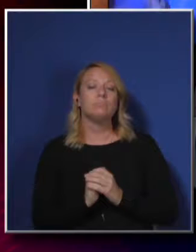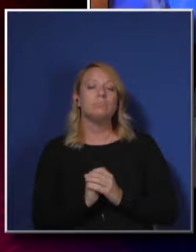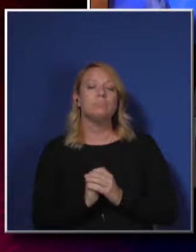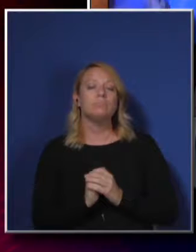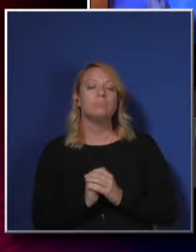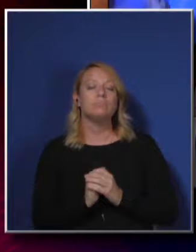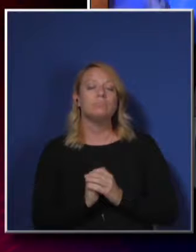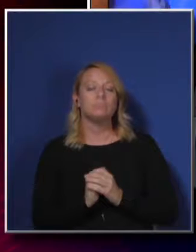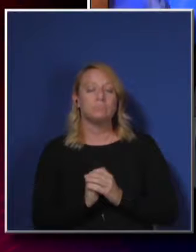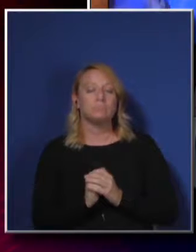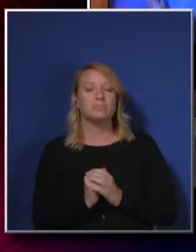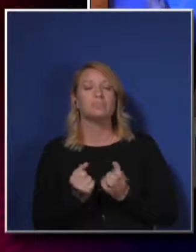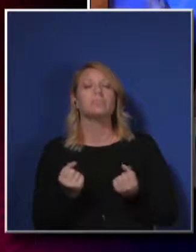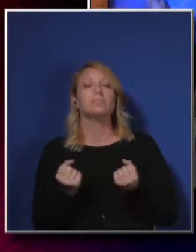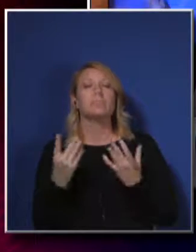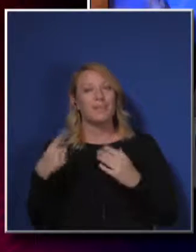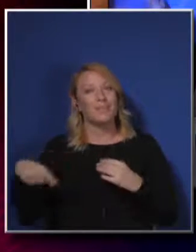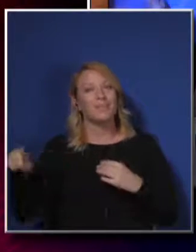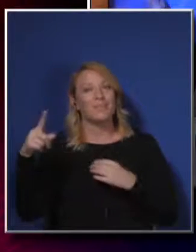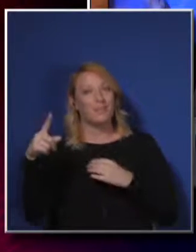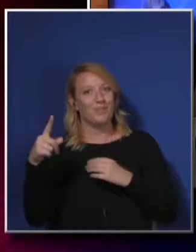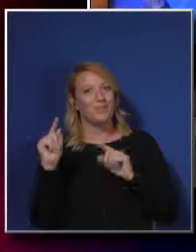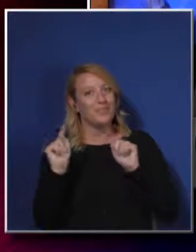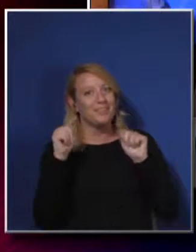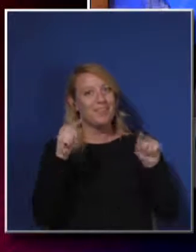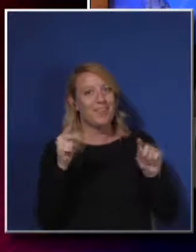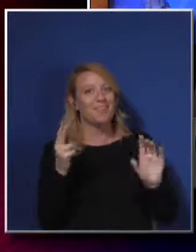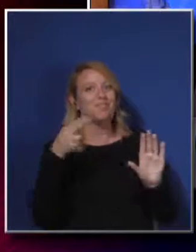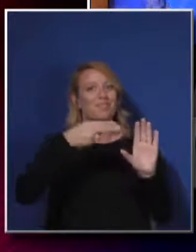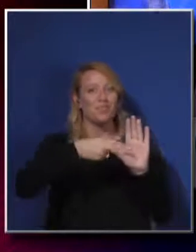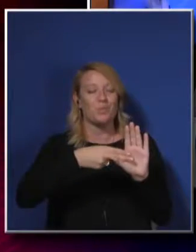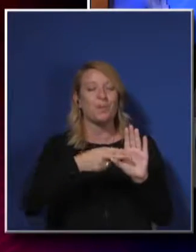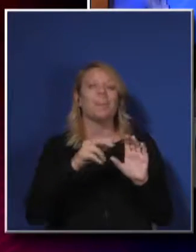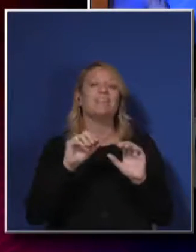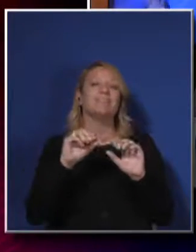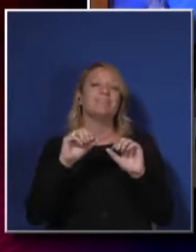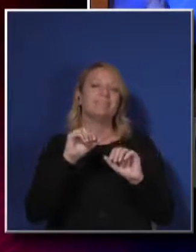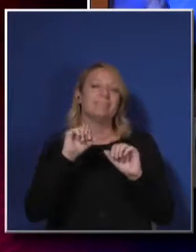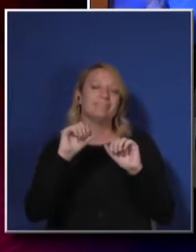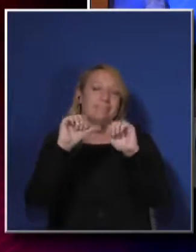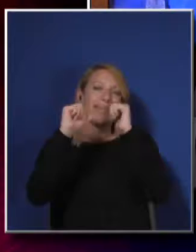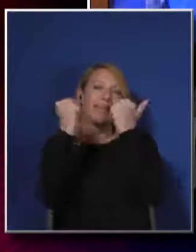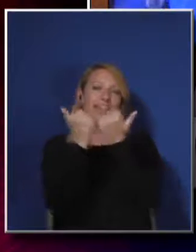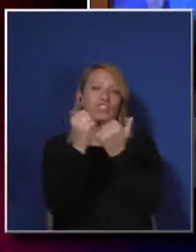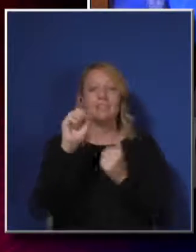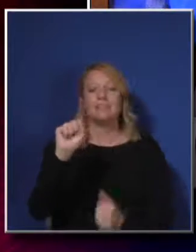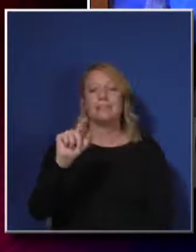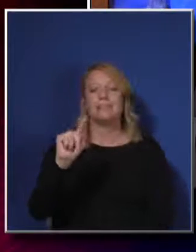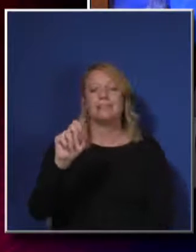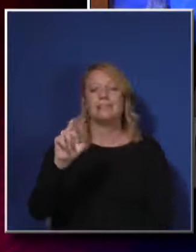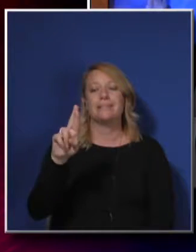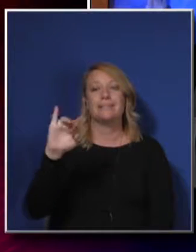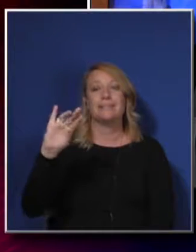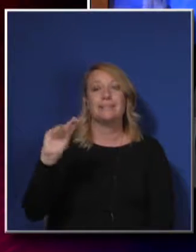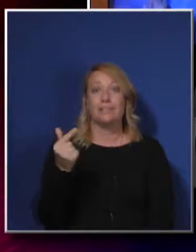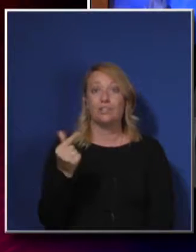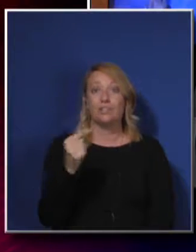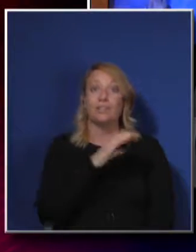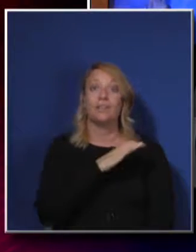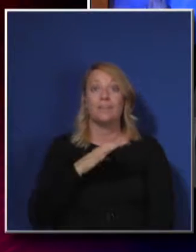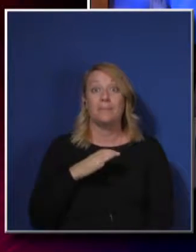the agency steering committee meeting last September